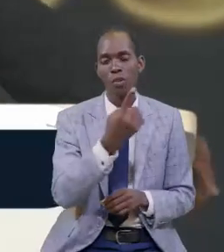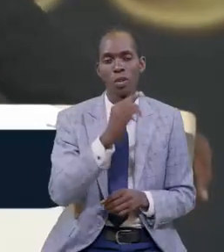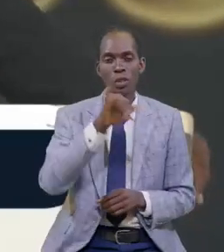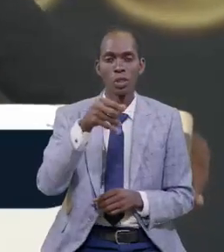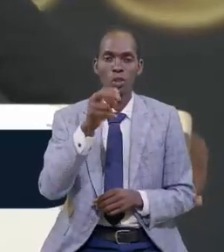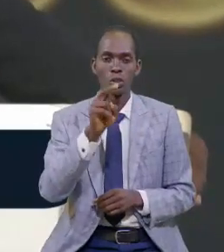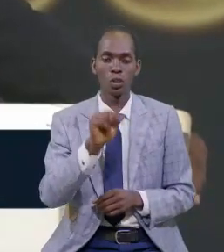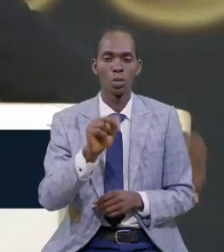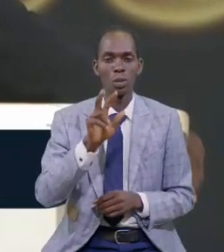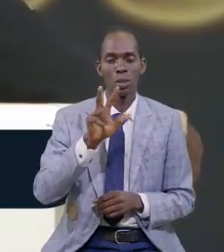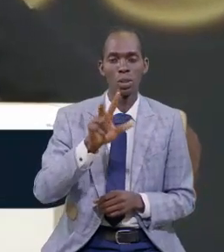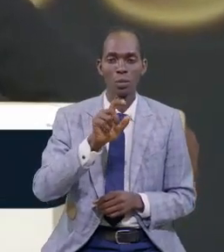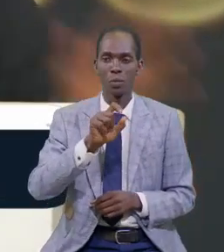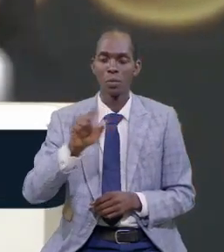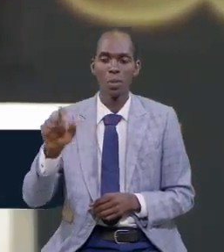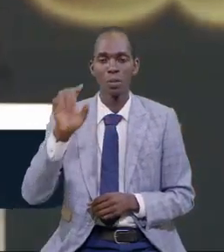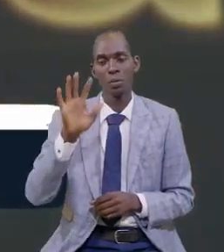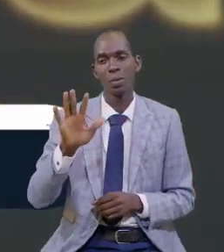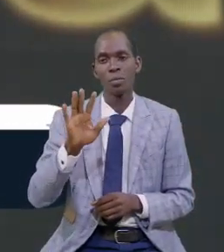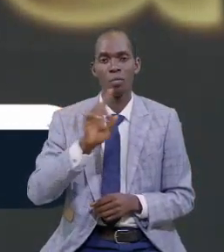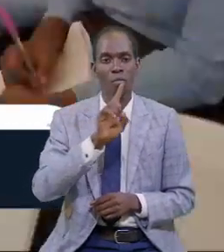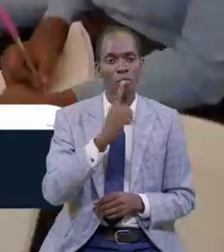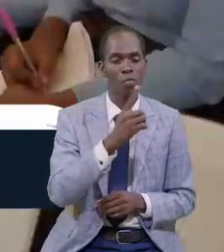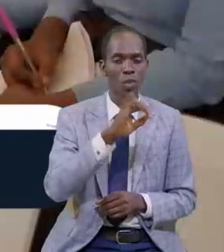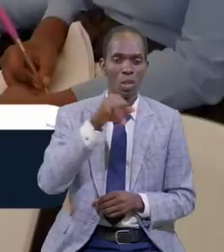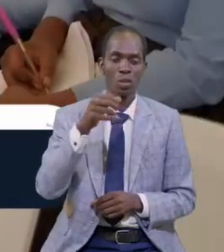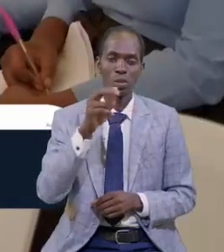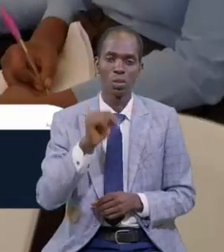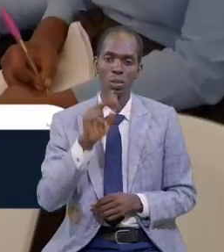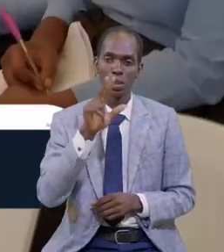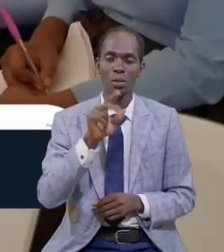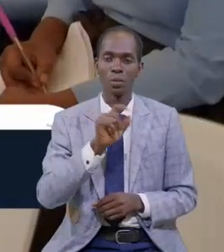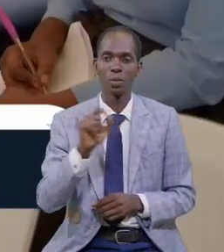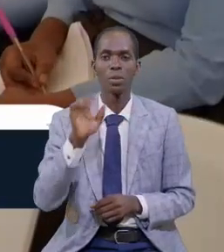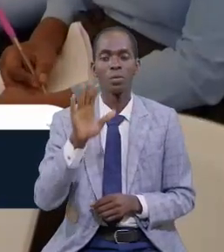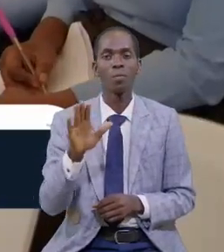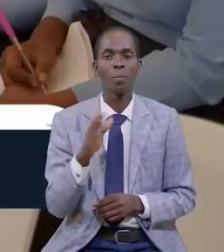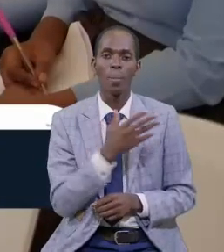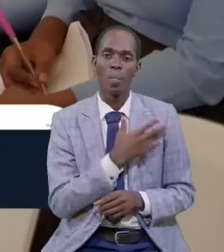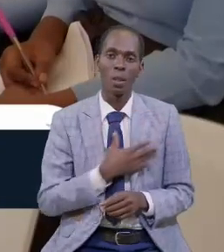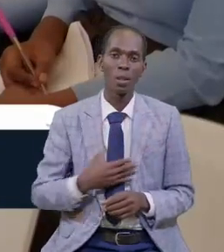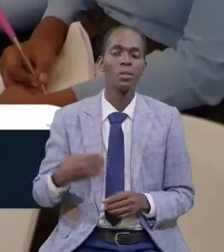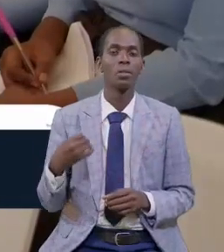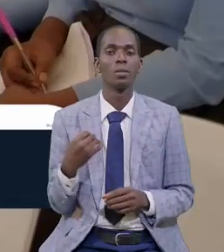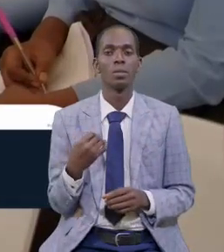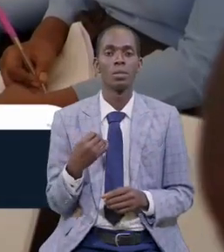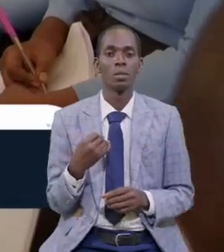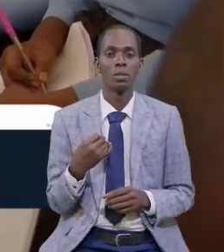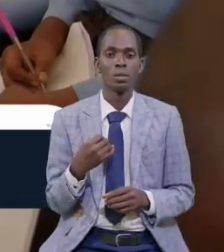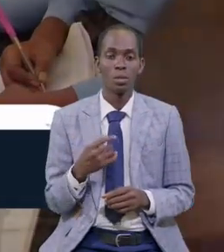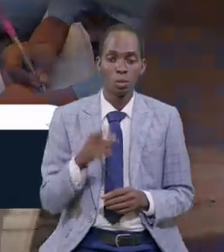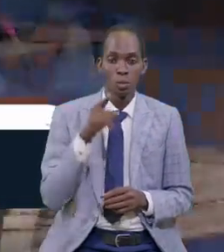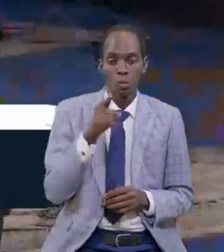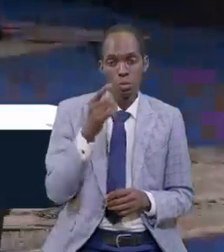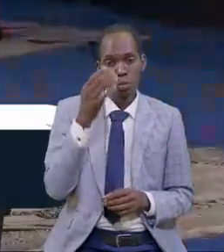chapter 3, reading from verse 5, and ye know that he was manifested to take